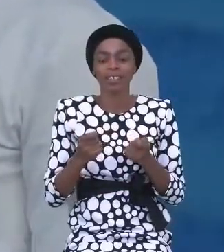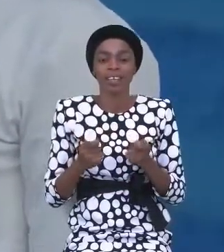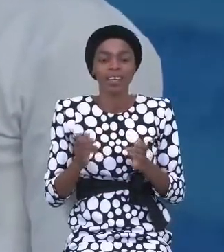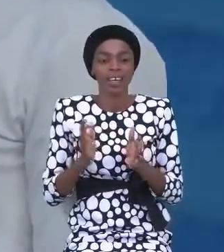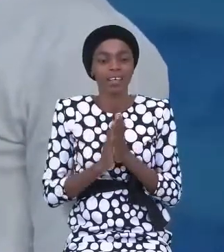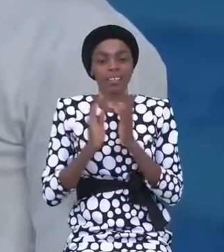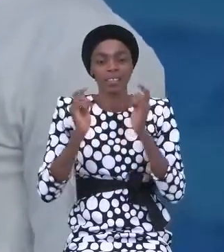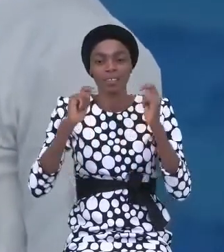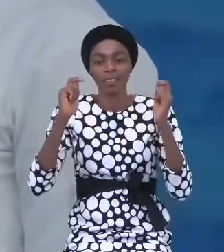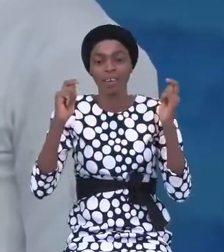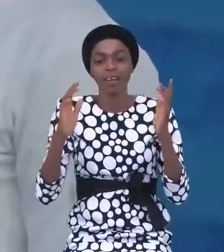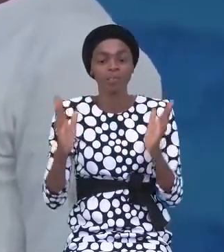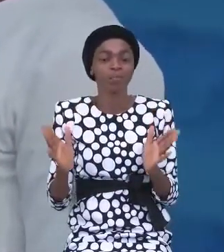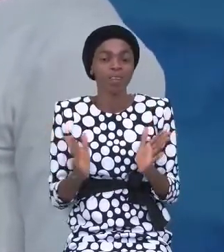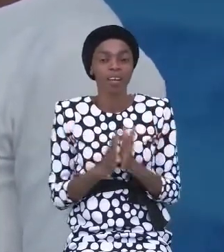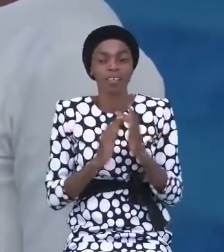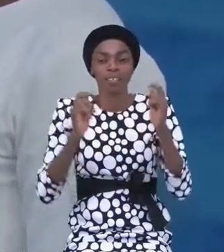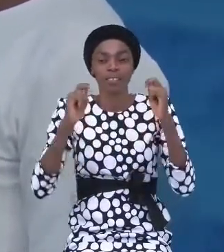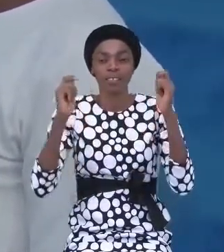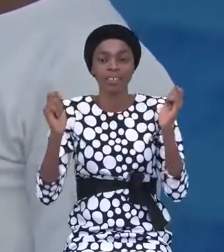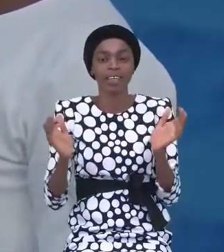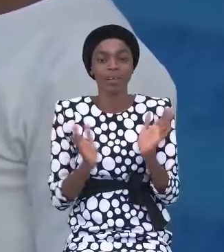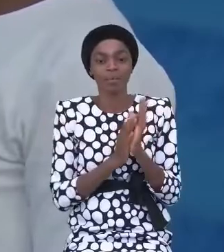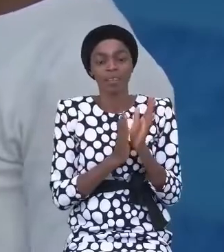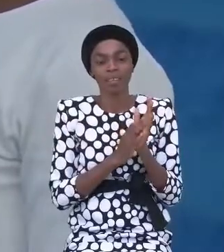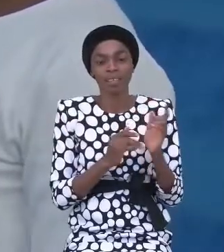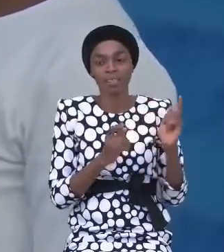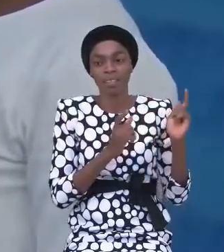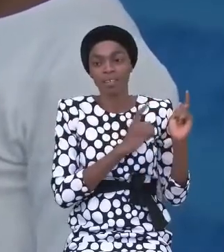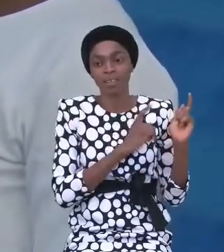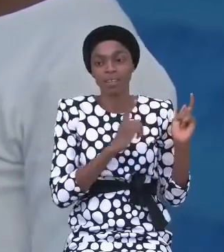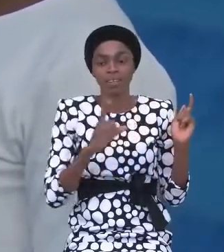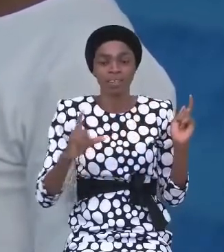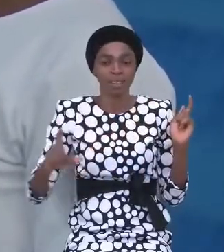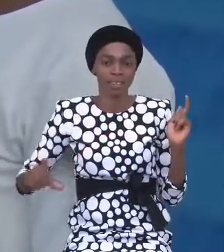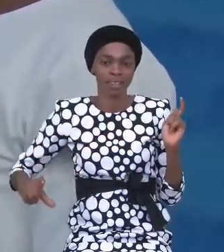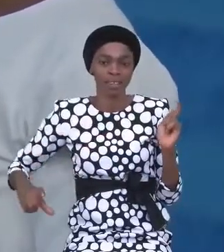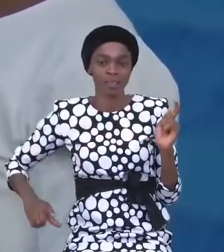reigneth. Hallelujah, hallelujah, praise the